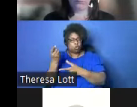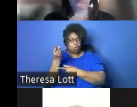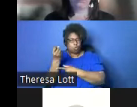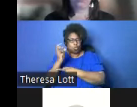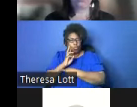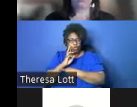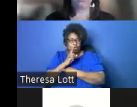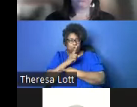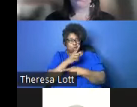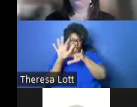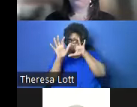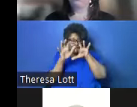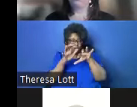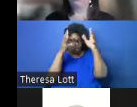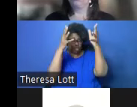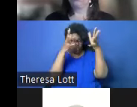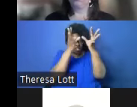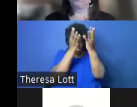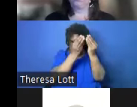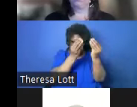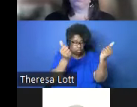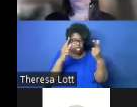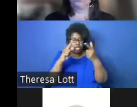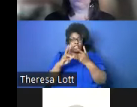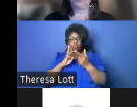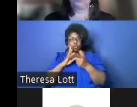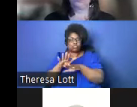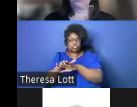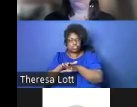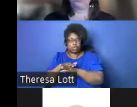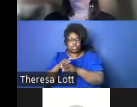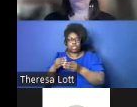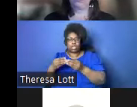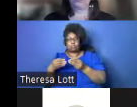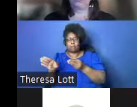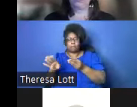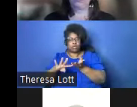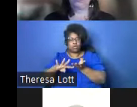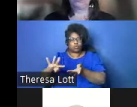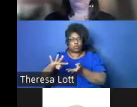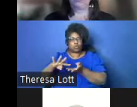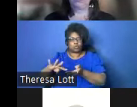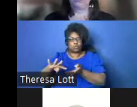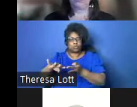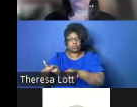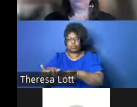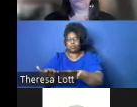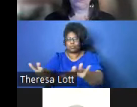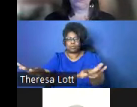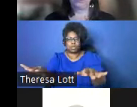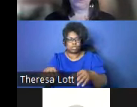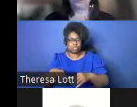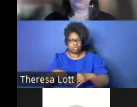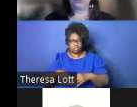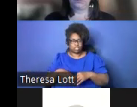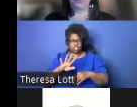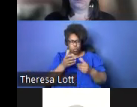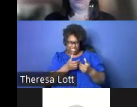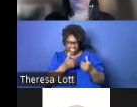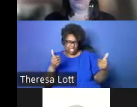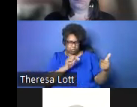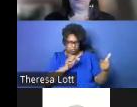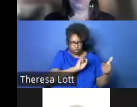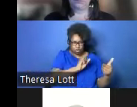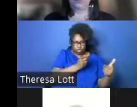the event has passed. This gets stormwater out of the combined system and also helps the rest